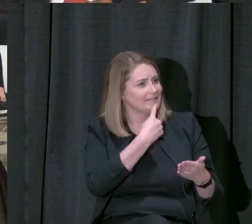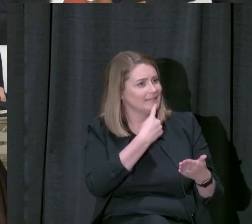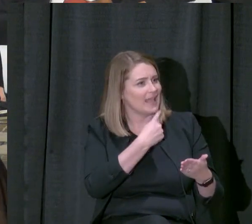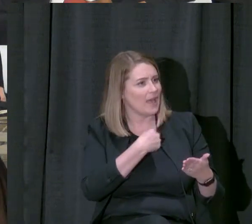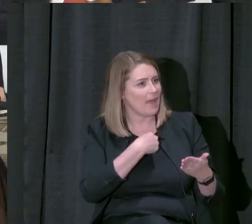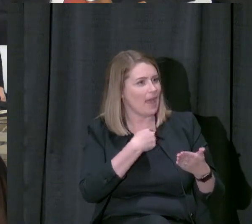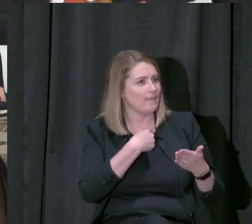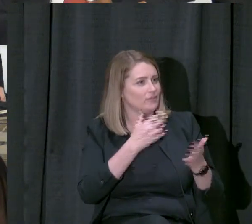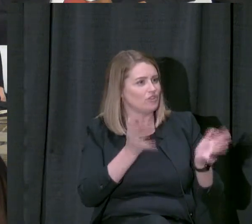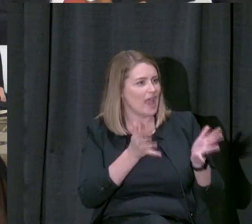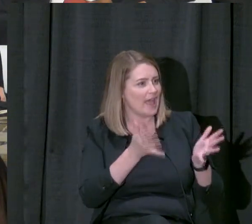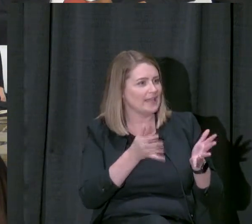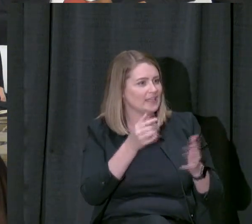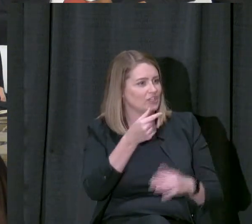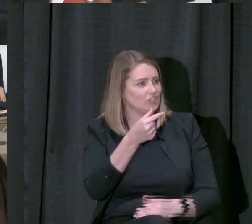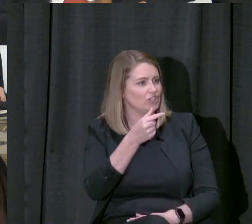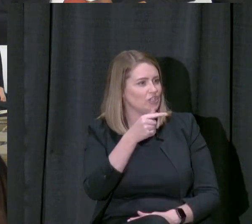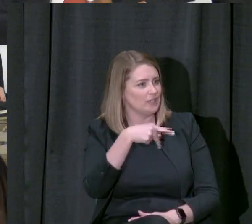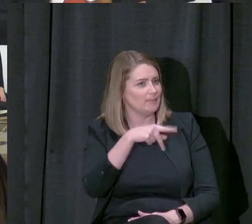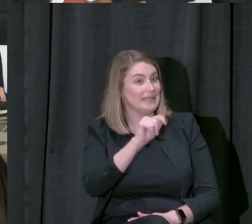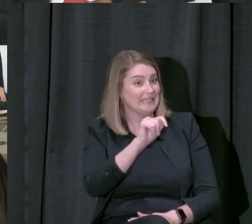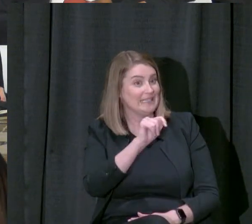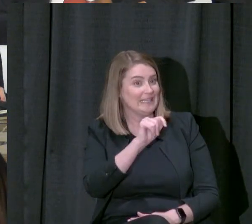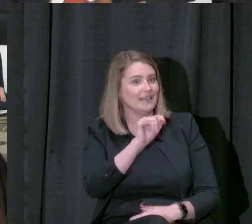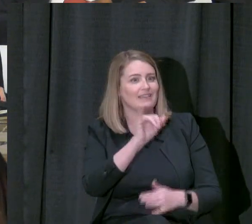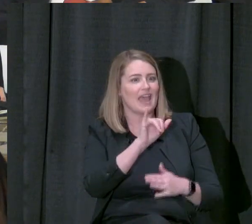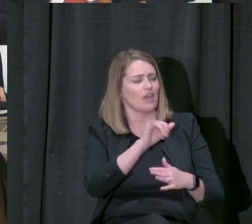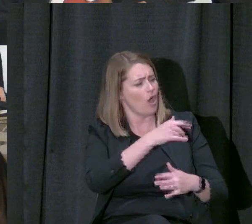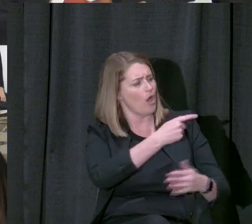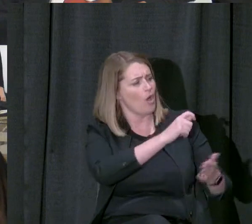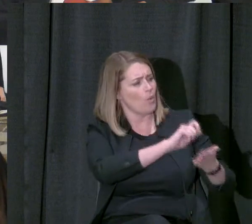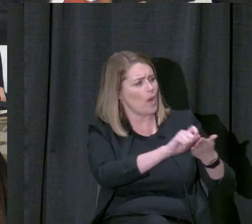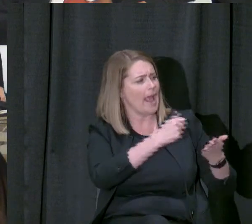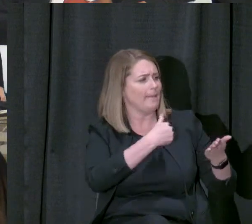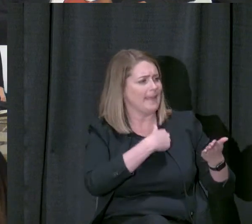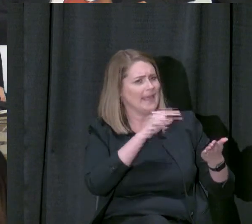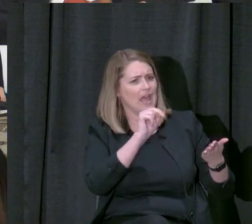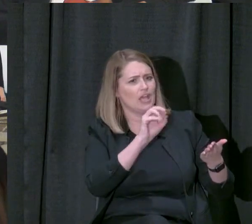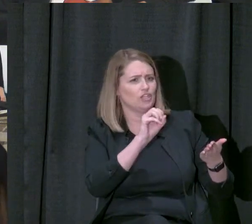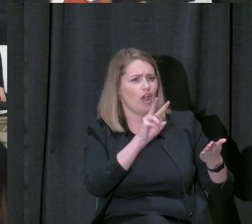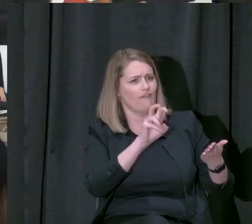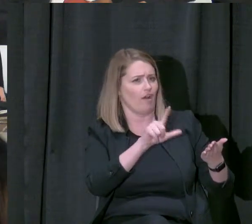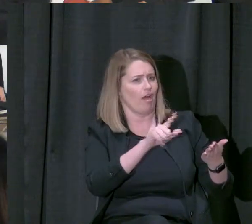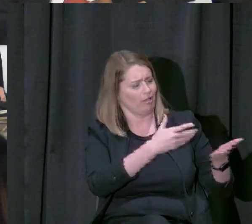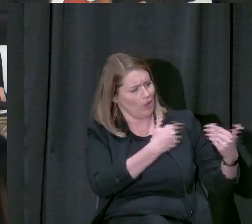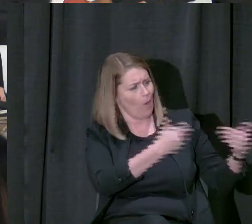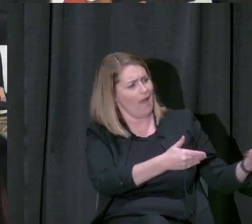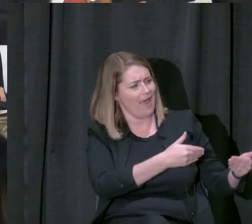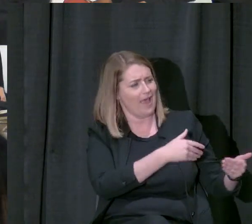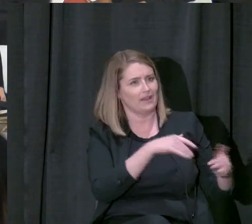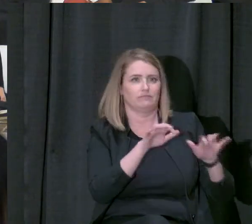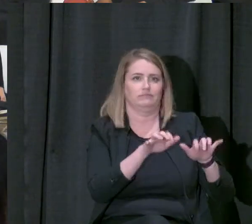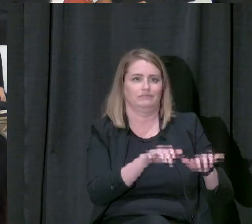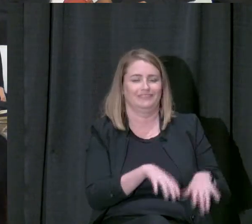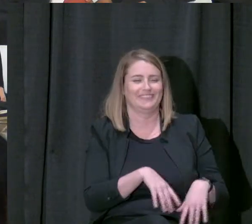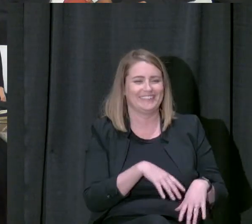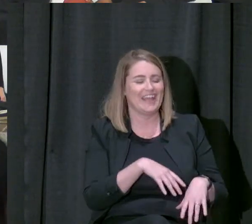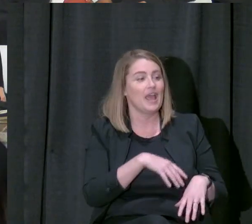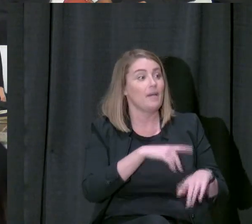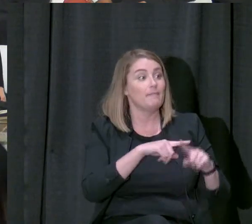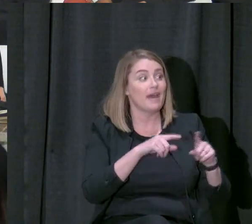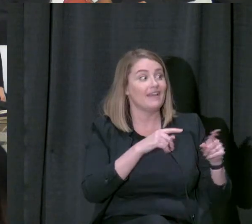novel, right? Or write my biography for me, and they get it done. But this is taking it to a level, again, for the blind and low